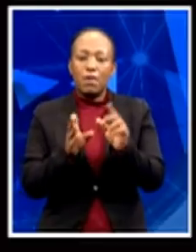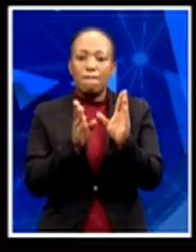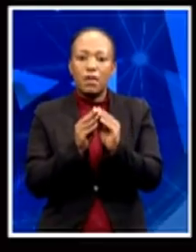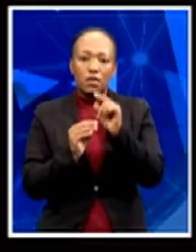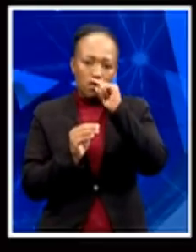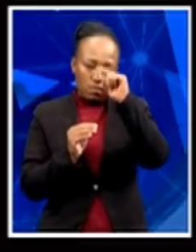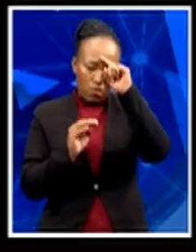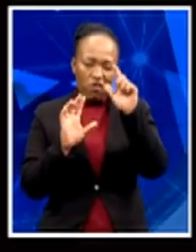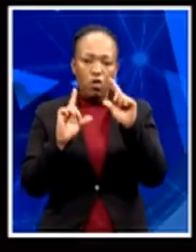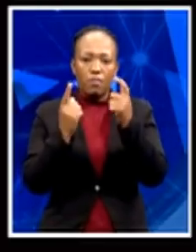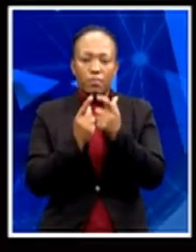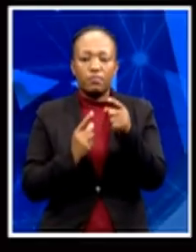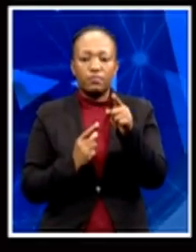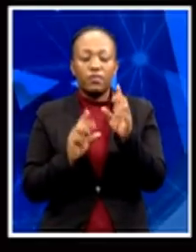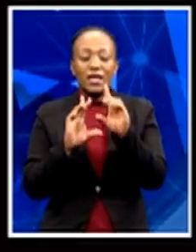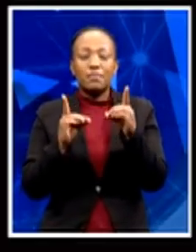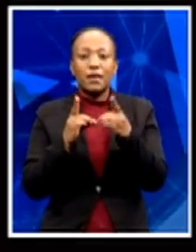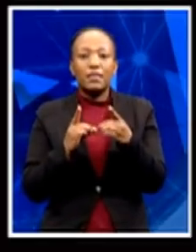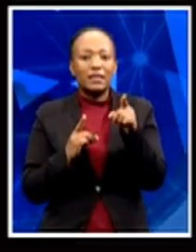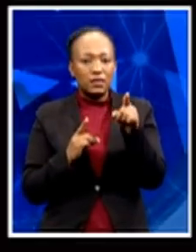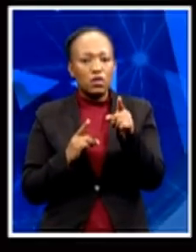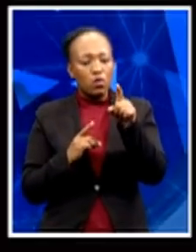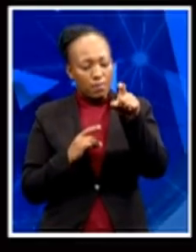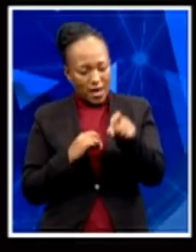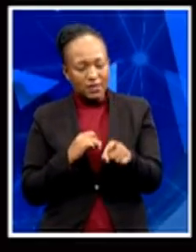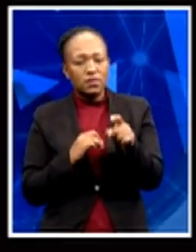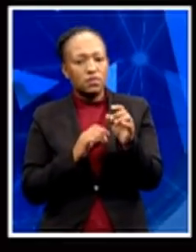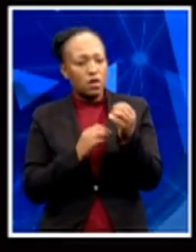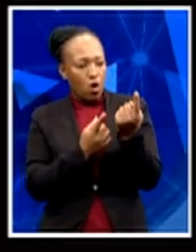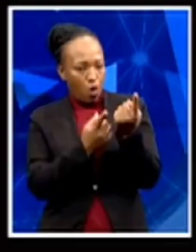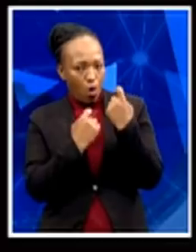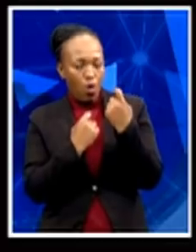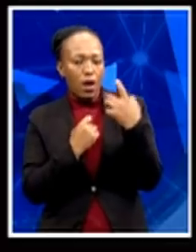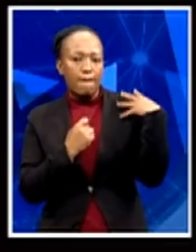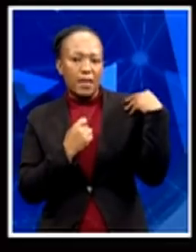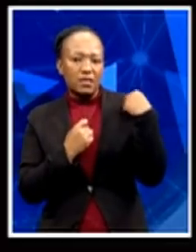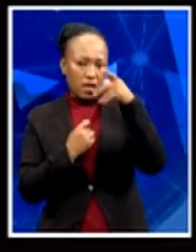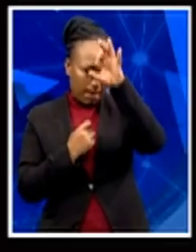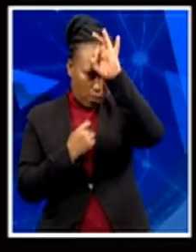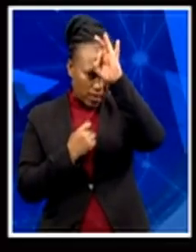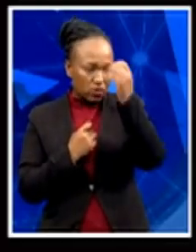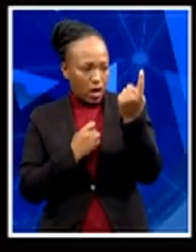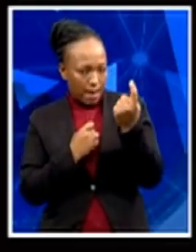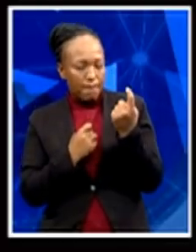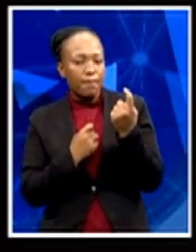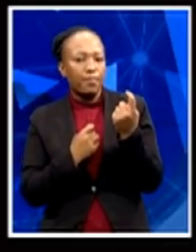we should also call the Minister of Police to also come in so that we'd be able to deal with them.